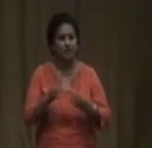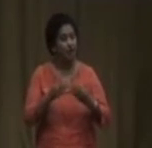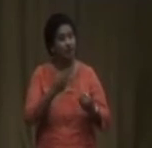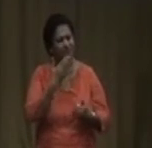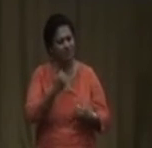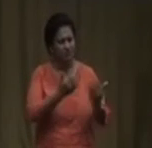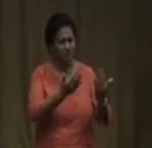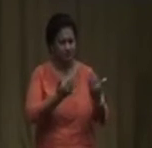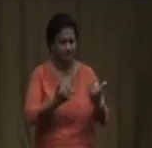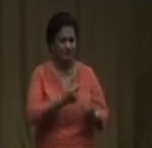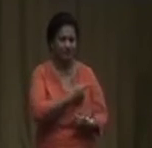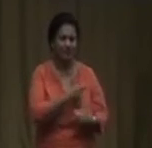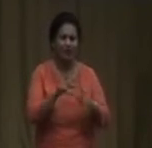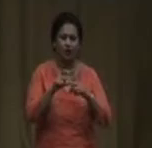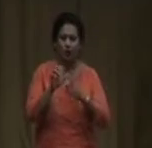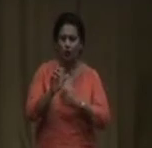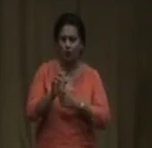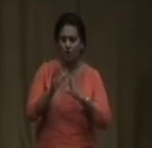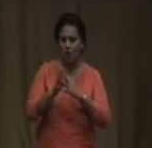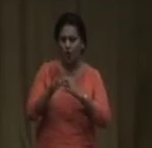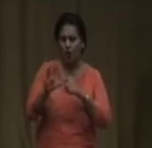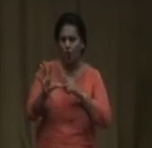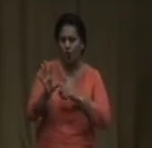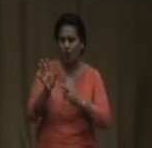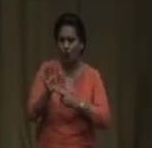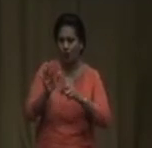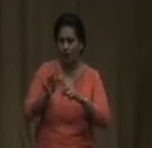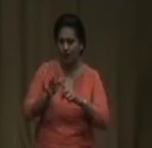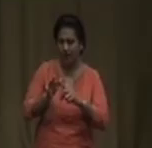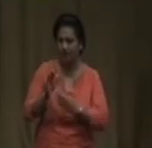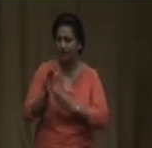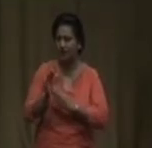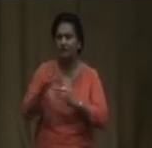in welcoming Dr. Wayne McIntosh to give his keynote address for the 2017